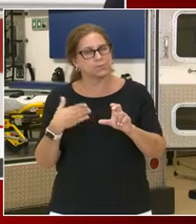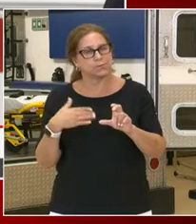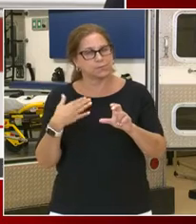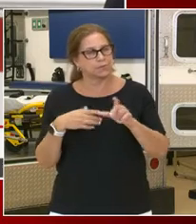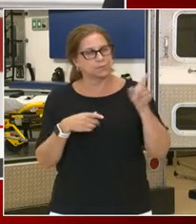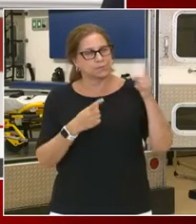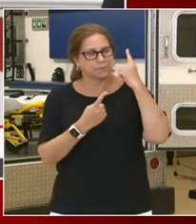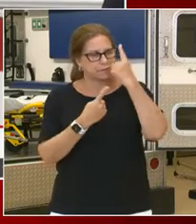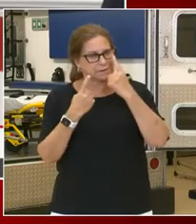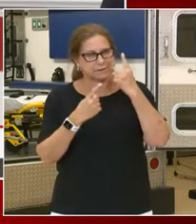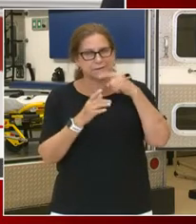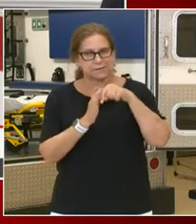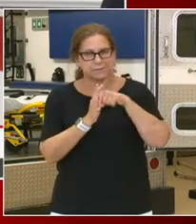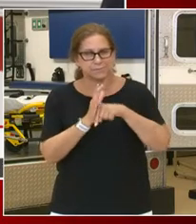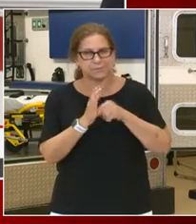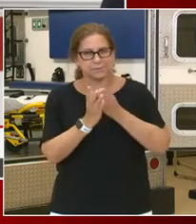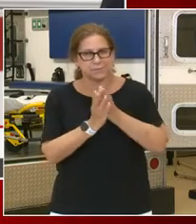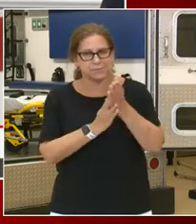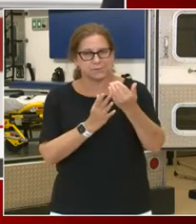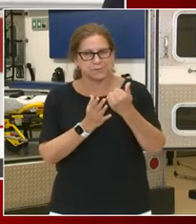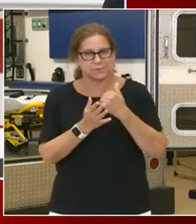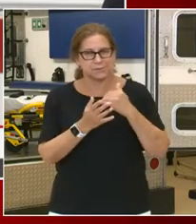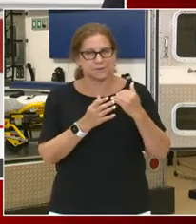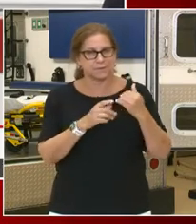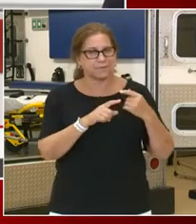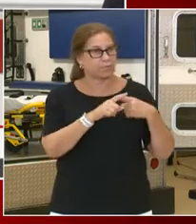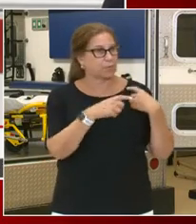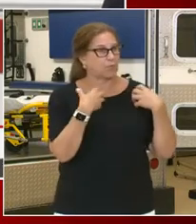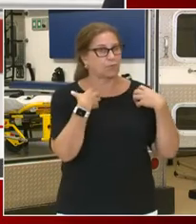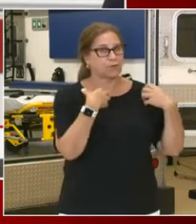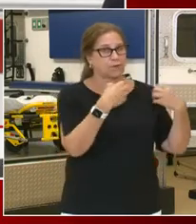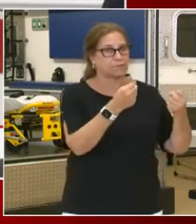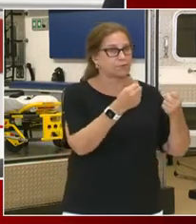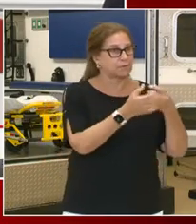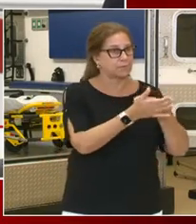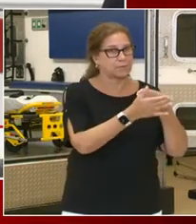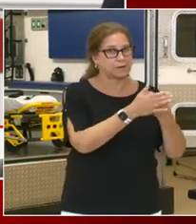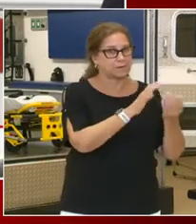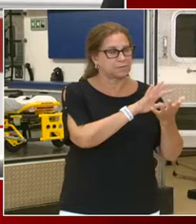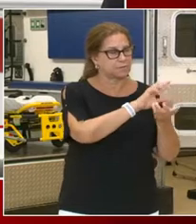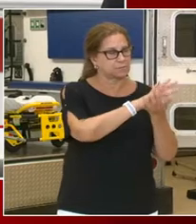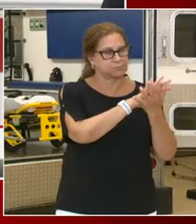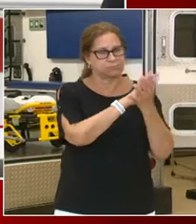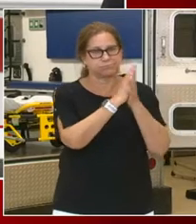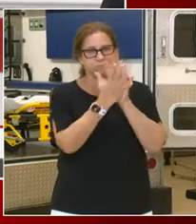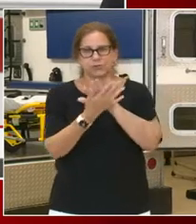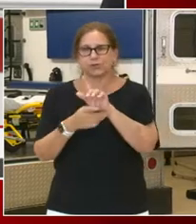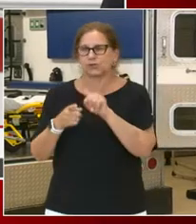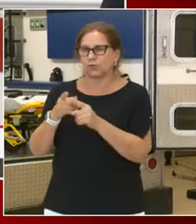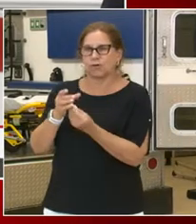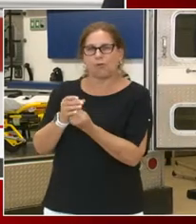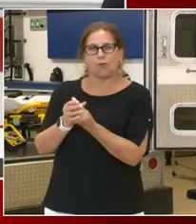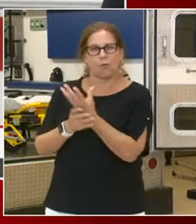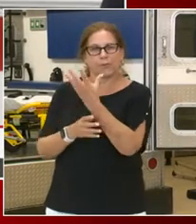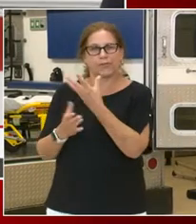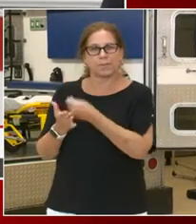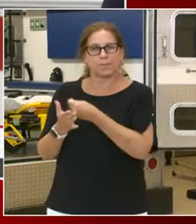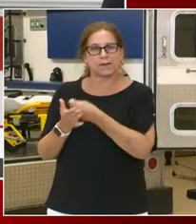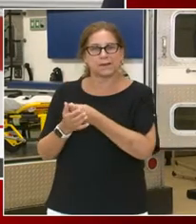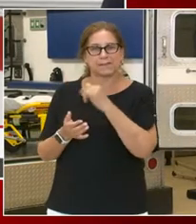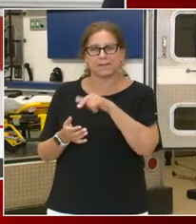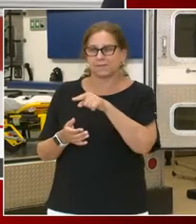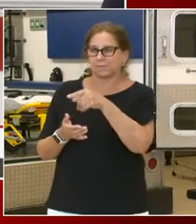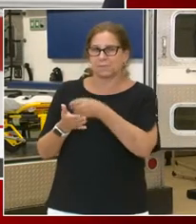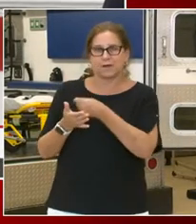growth, and invest both in our people and our child care workers, as well as ensuring that access is available to our families moving forward. And